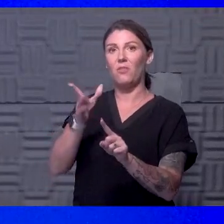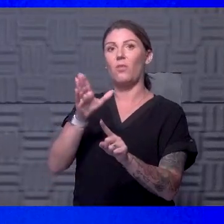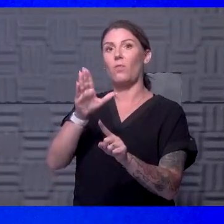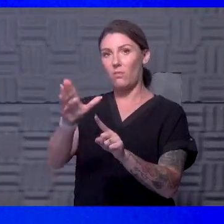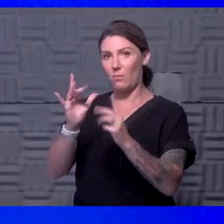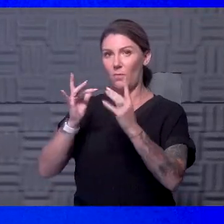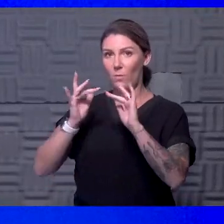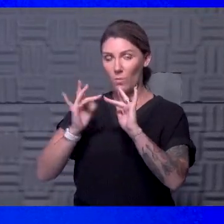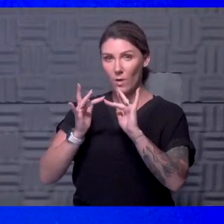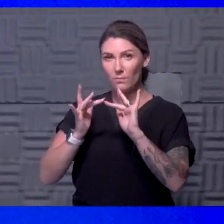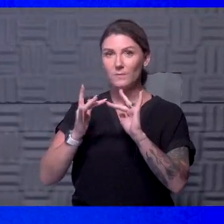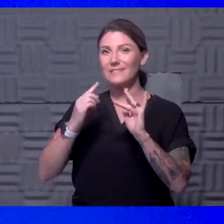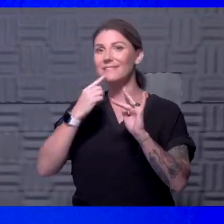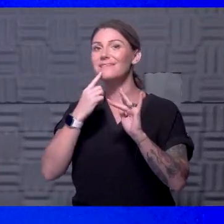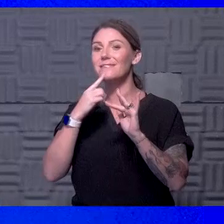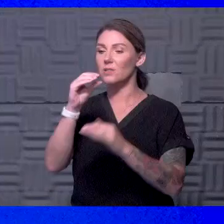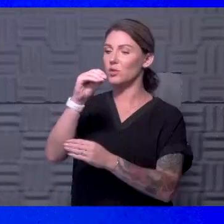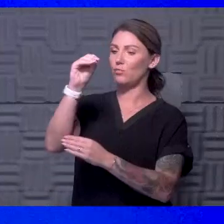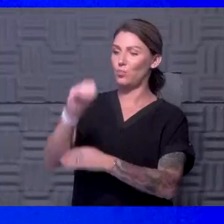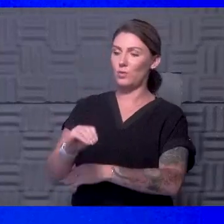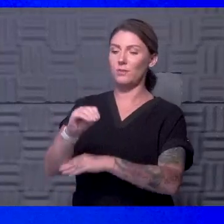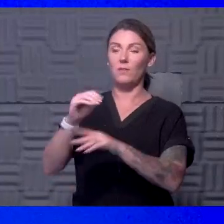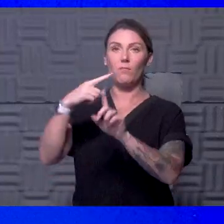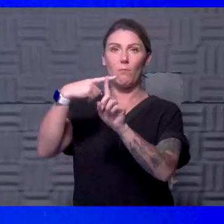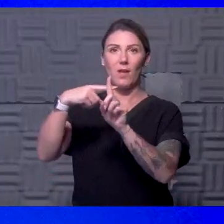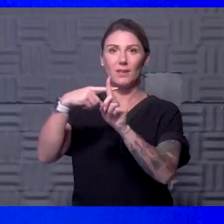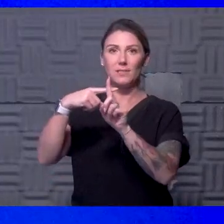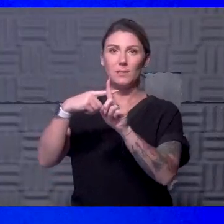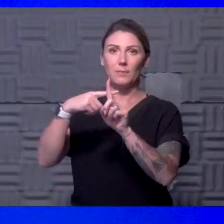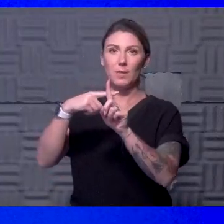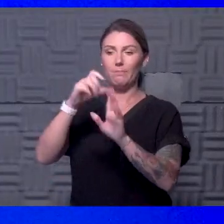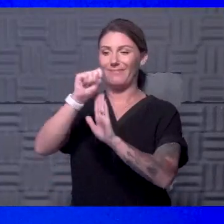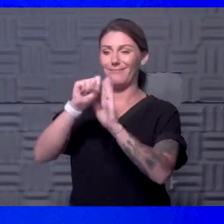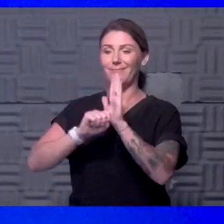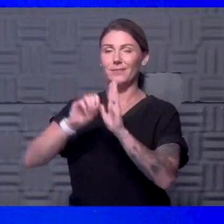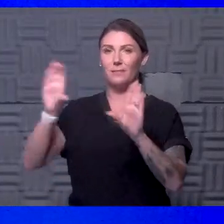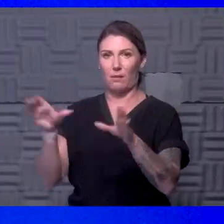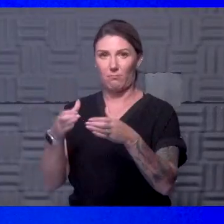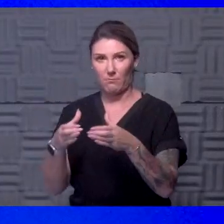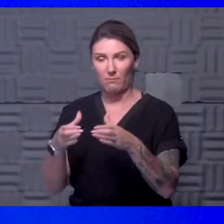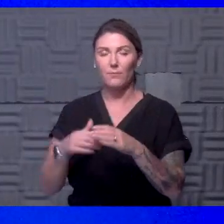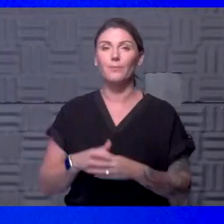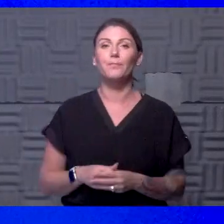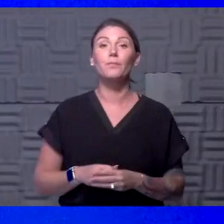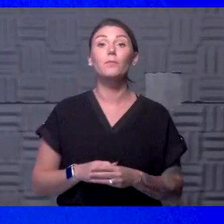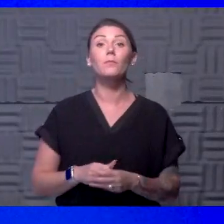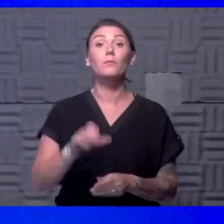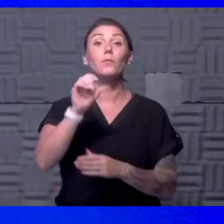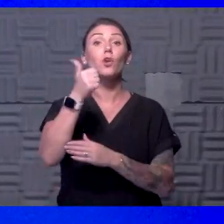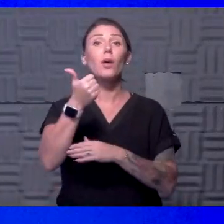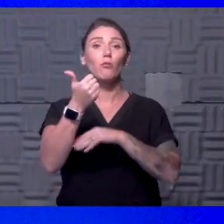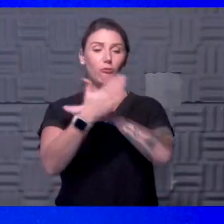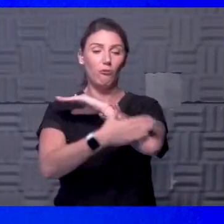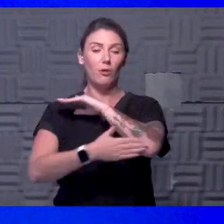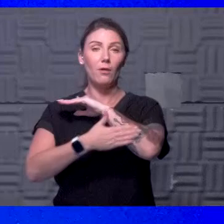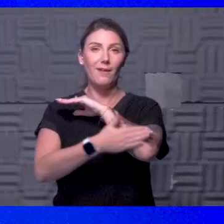website, will just say the percent of positives in the state. There are other county positive websites